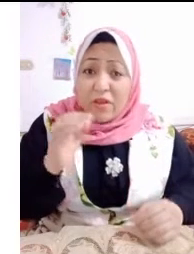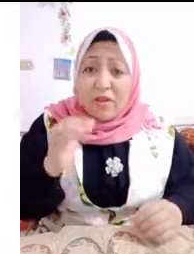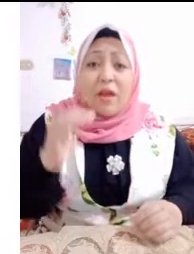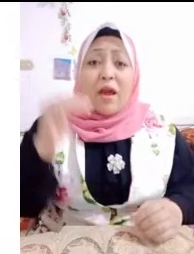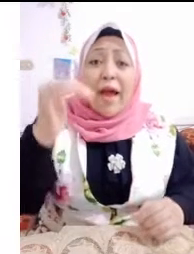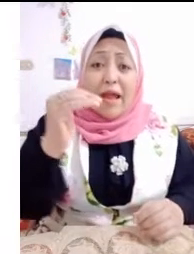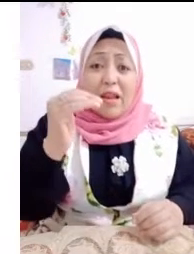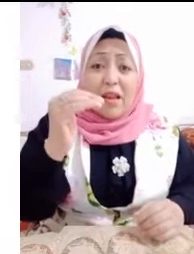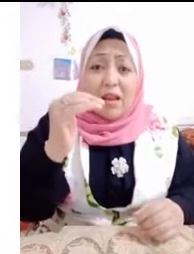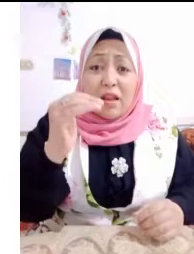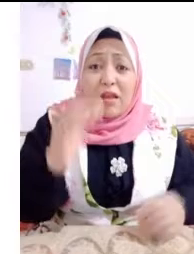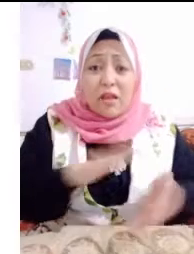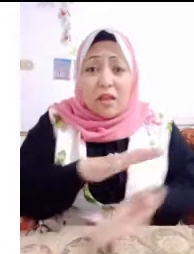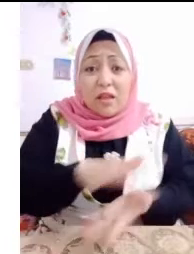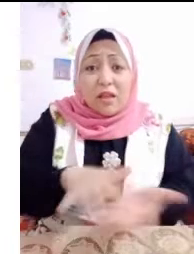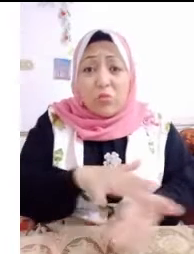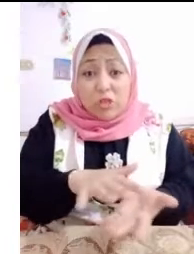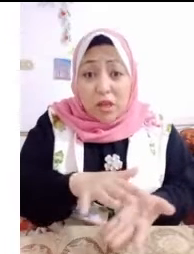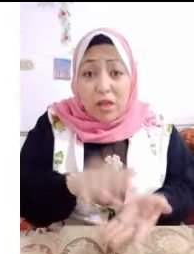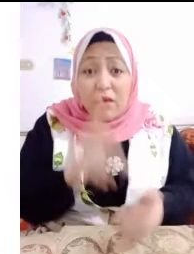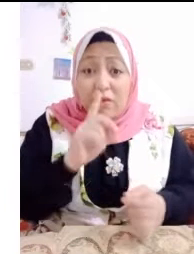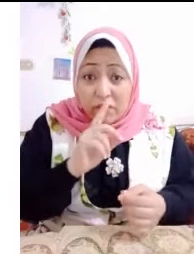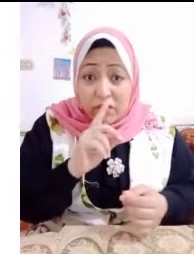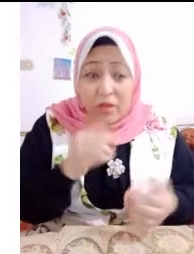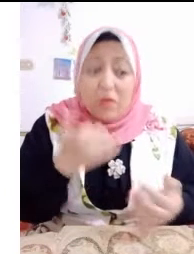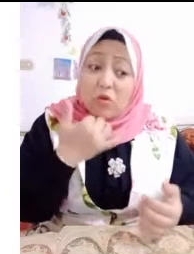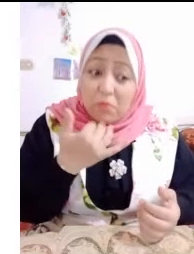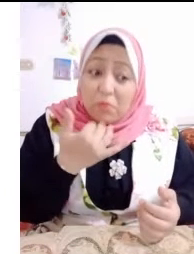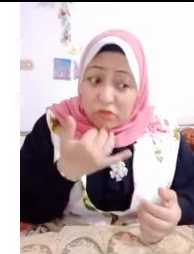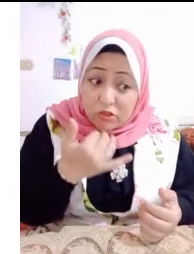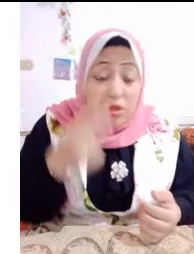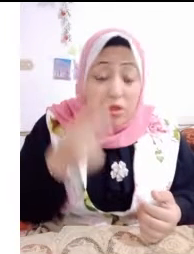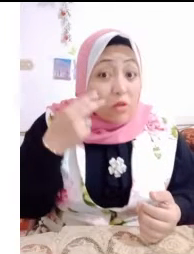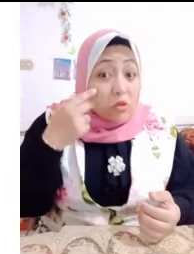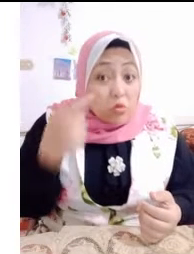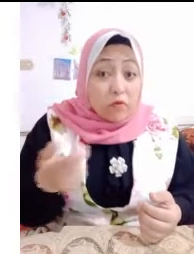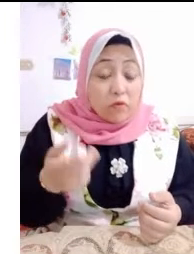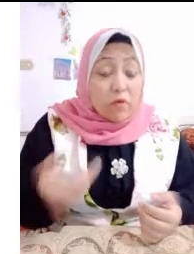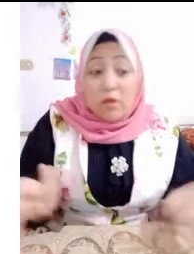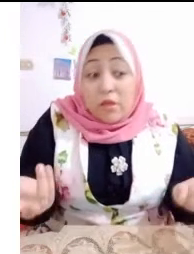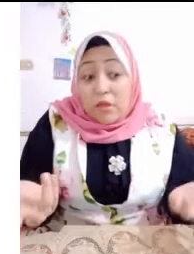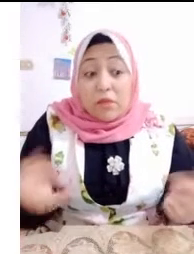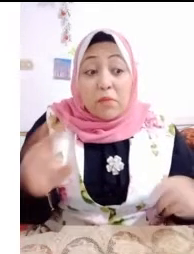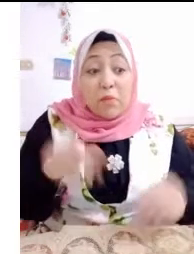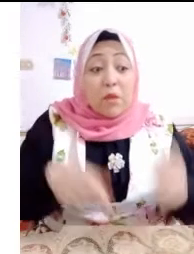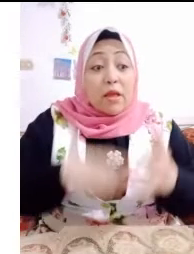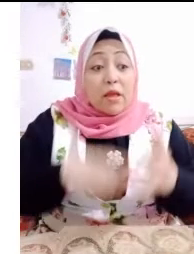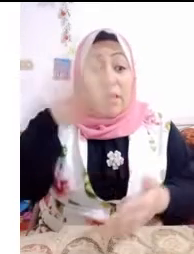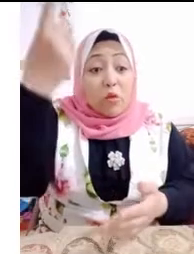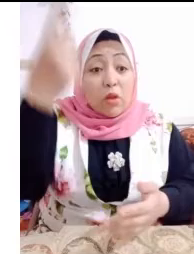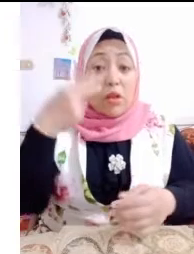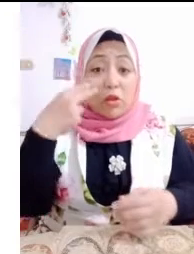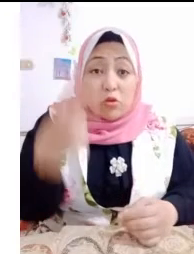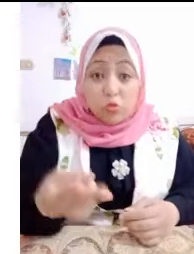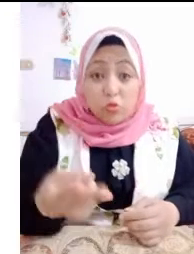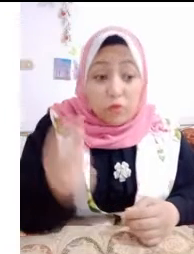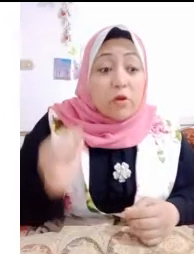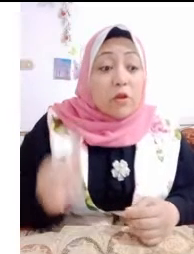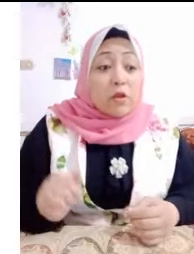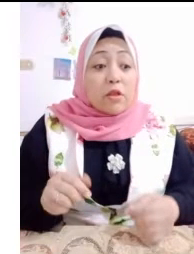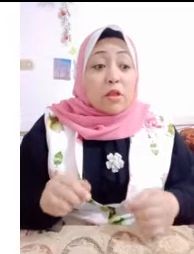this problem be overcome? There are ways to make an impact. To start, examine the following.